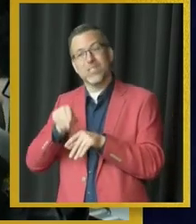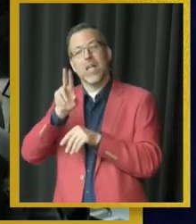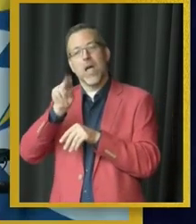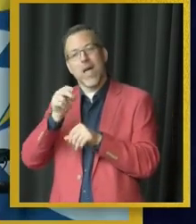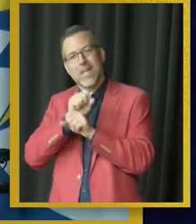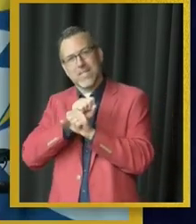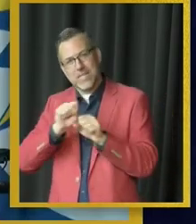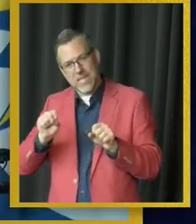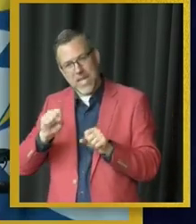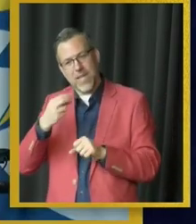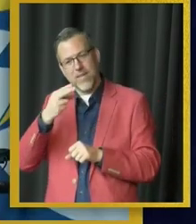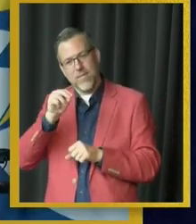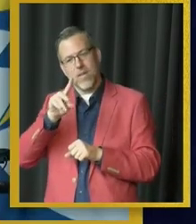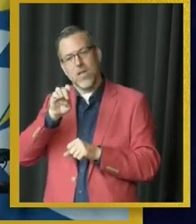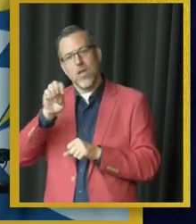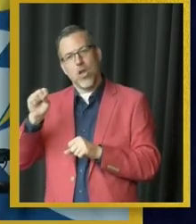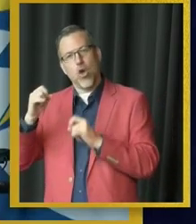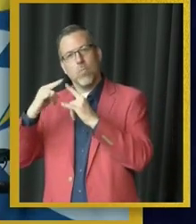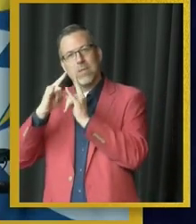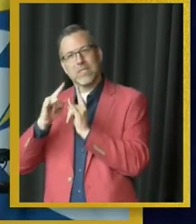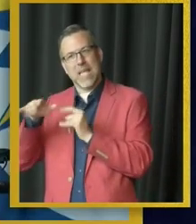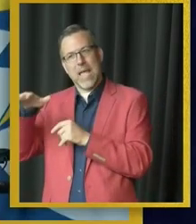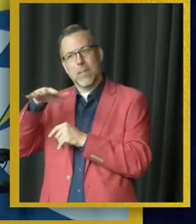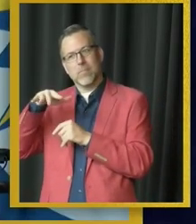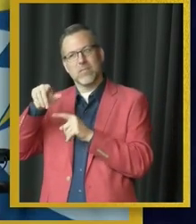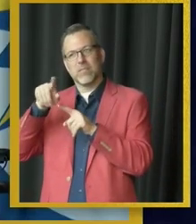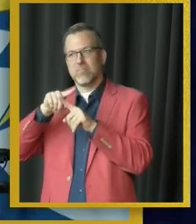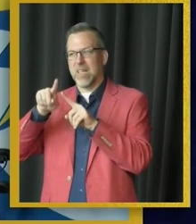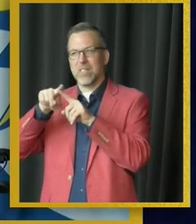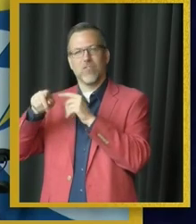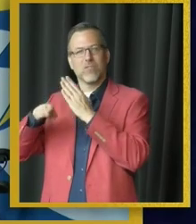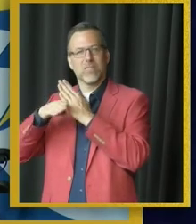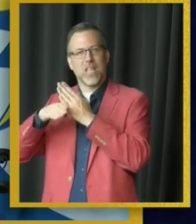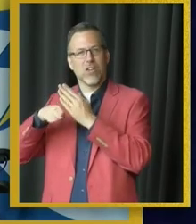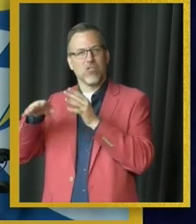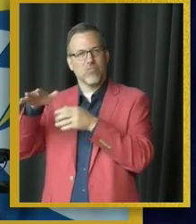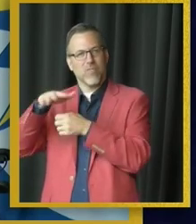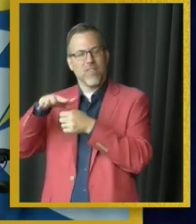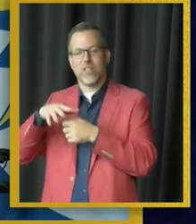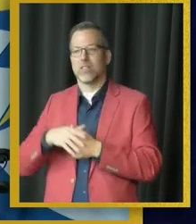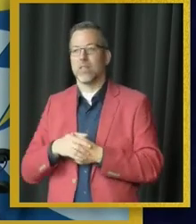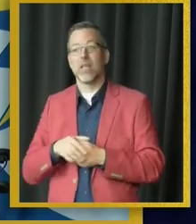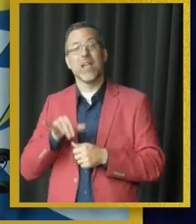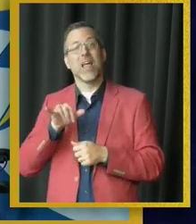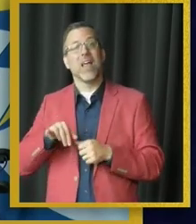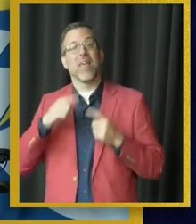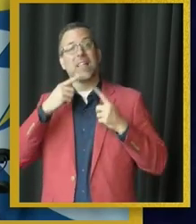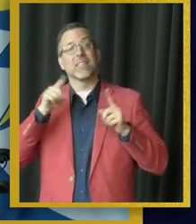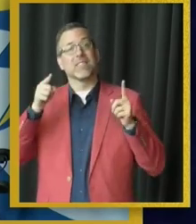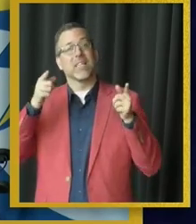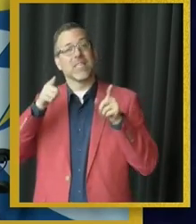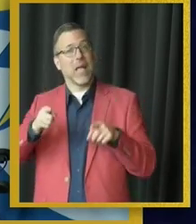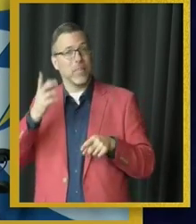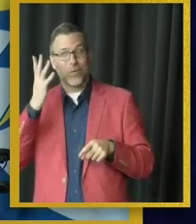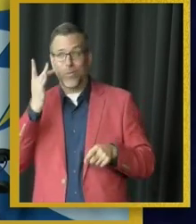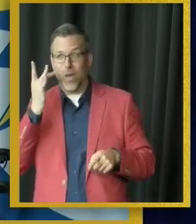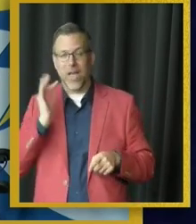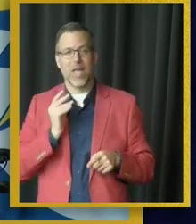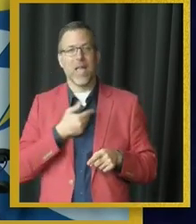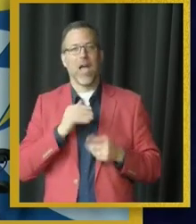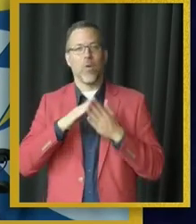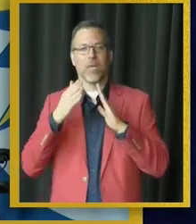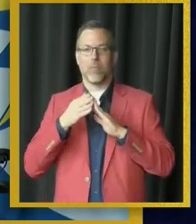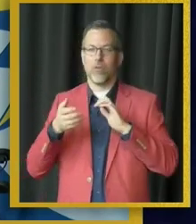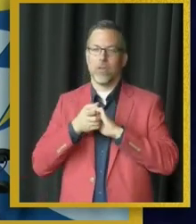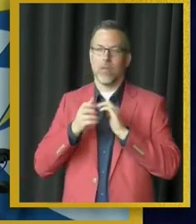Brookmead Park and Caldwell-Wentworth soccer fields. And that success has been made possible thanks to our community partners, doubling